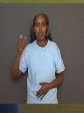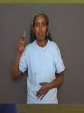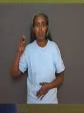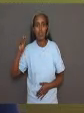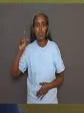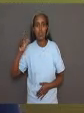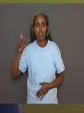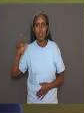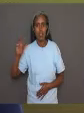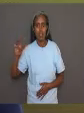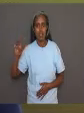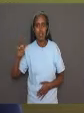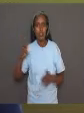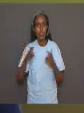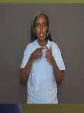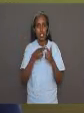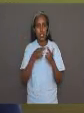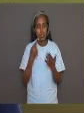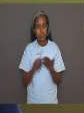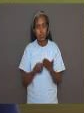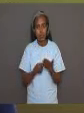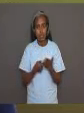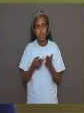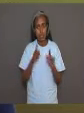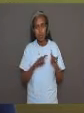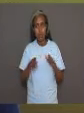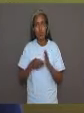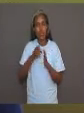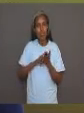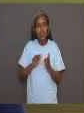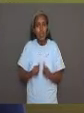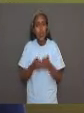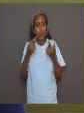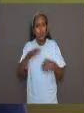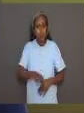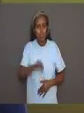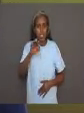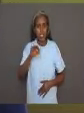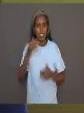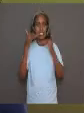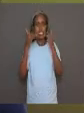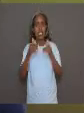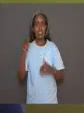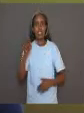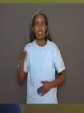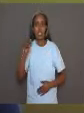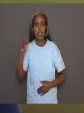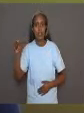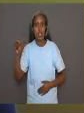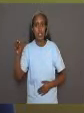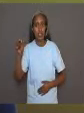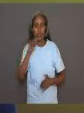We also reviewed how to find the standard deviation of a dataset.